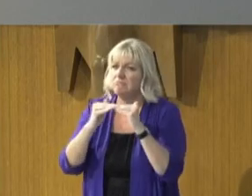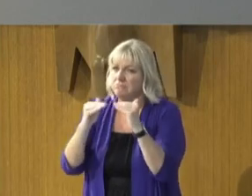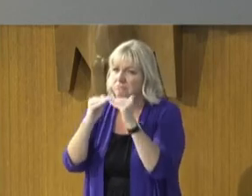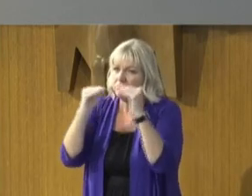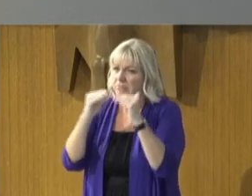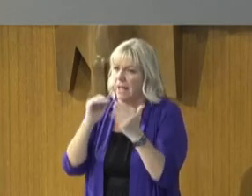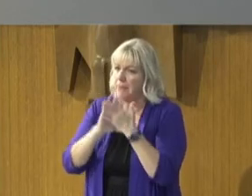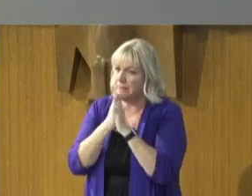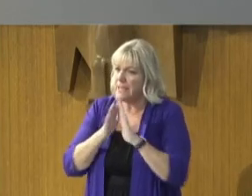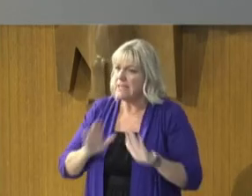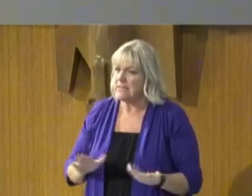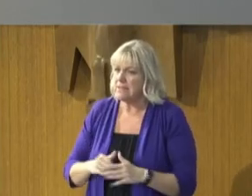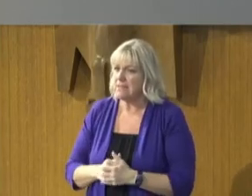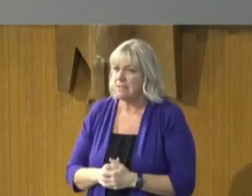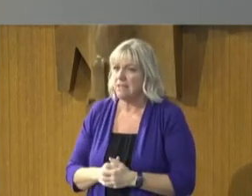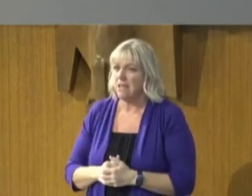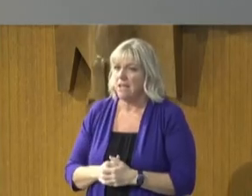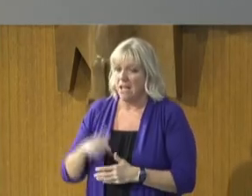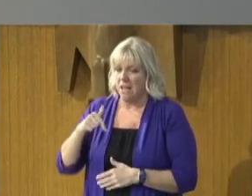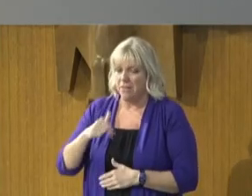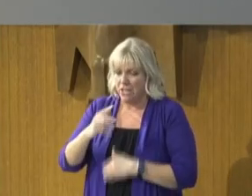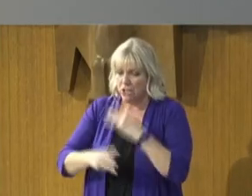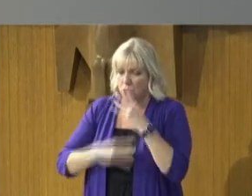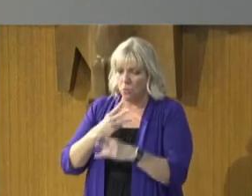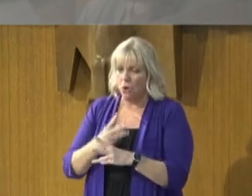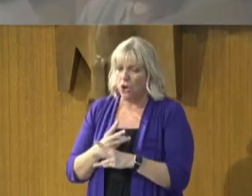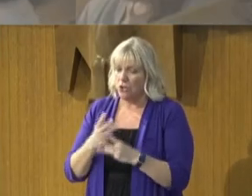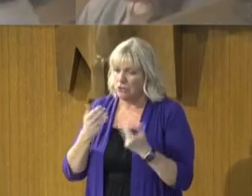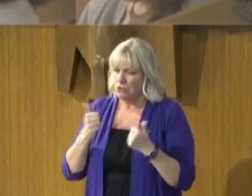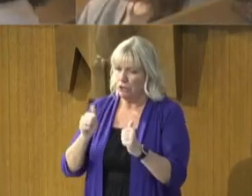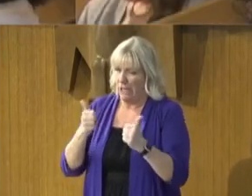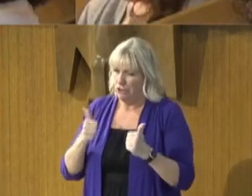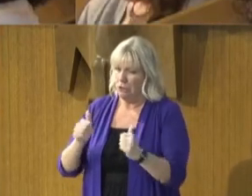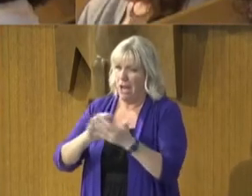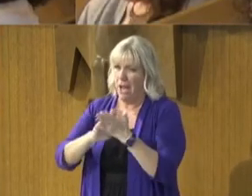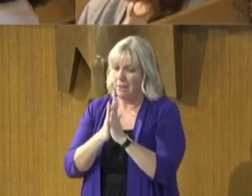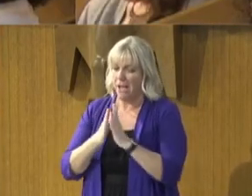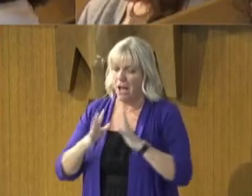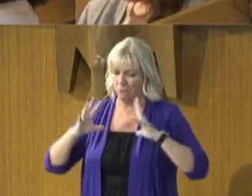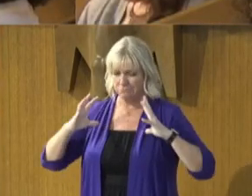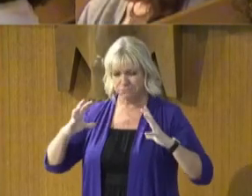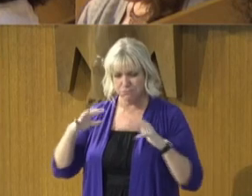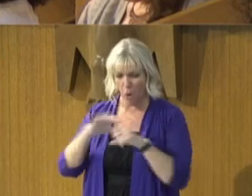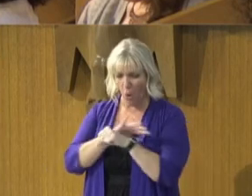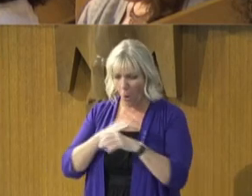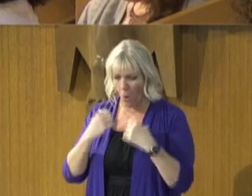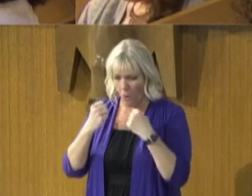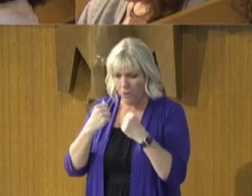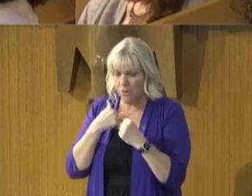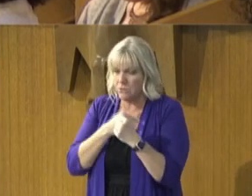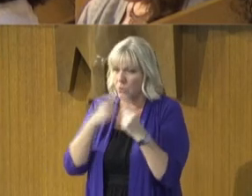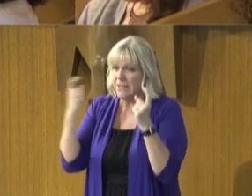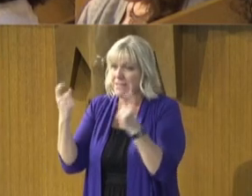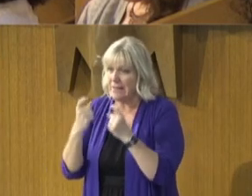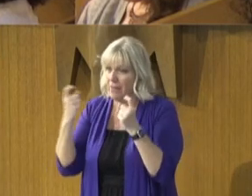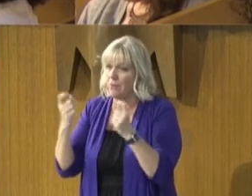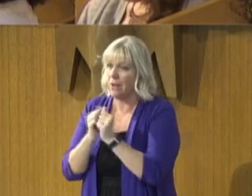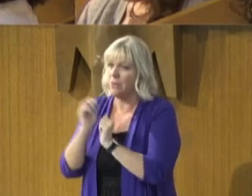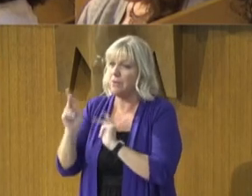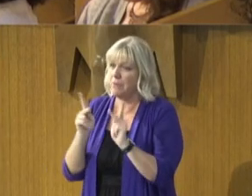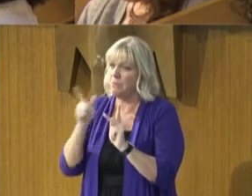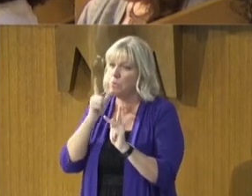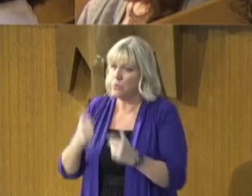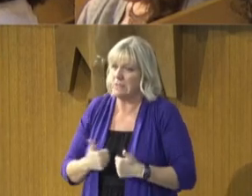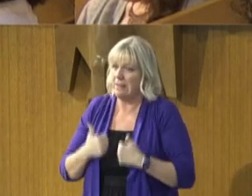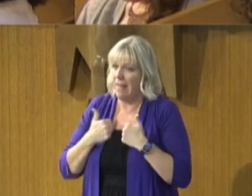peace. In a world stretching toward wholeness, we also celebrate with those whose lives are dedicated to bringing